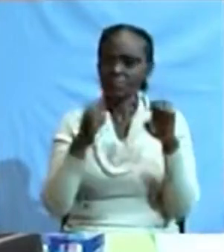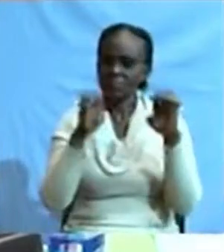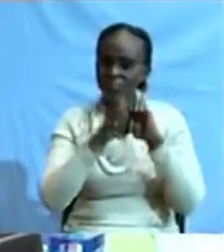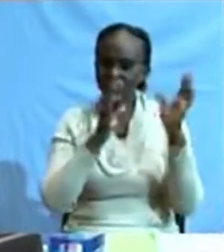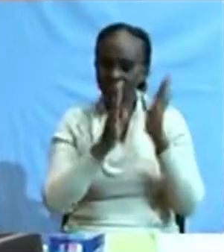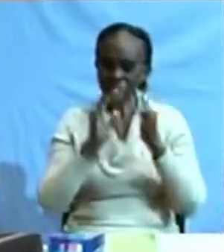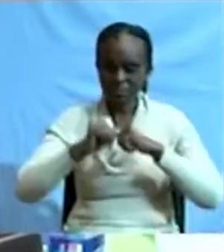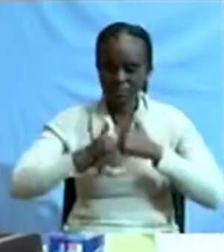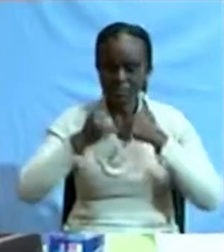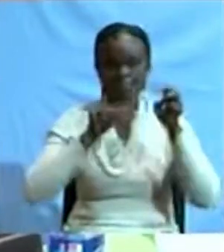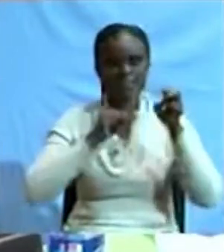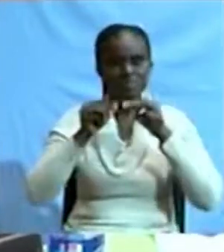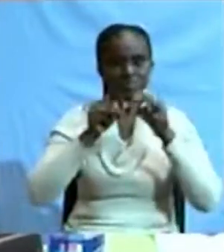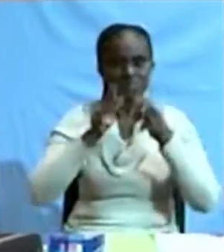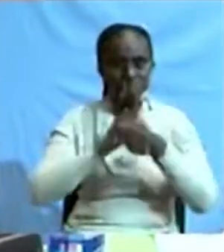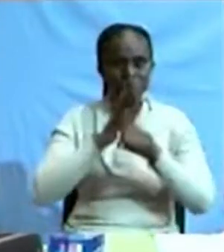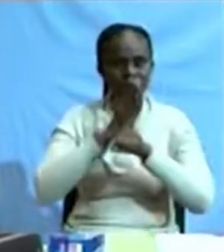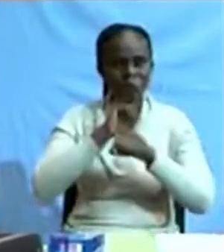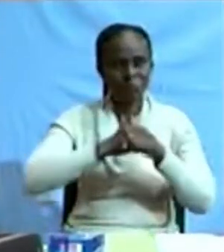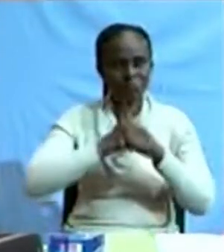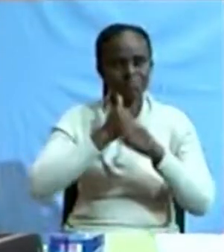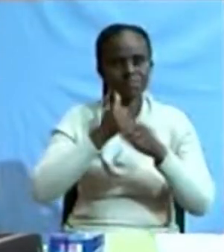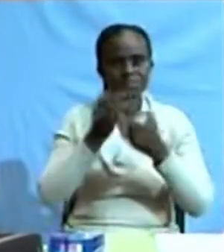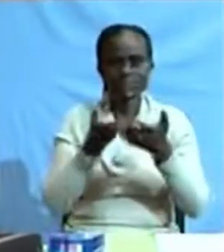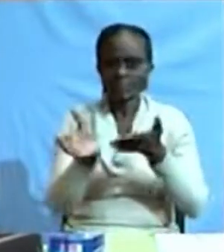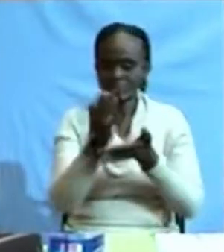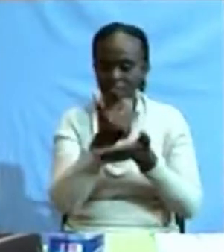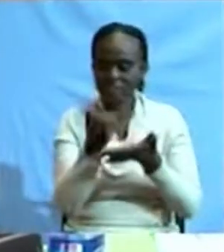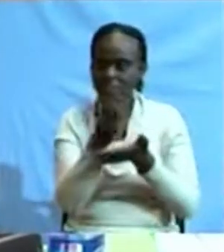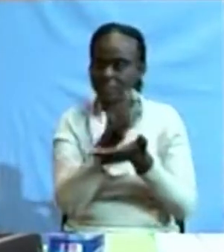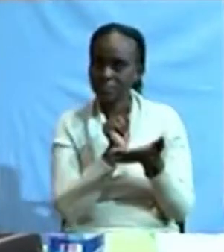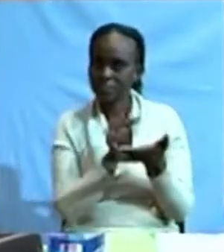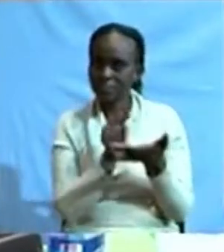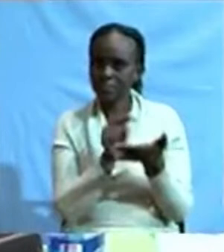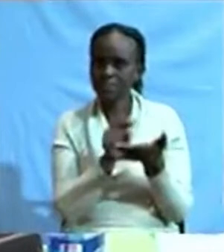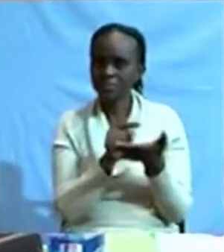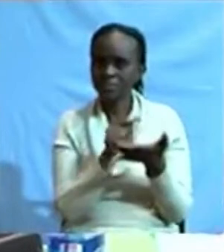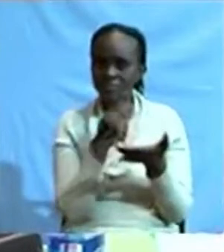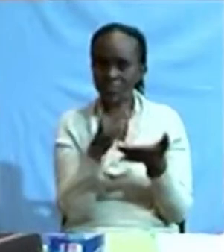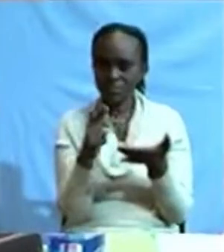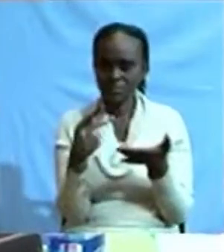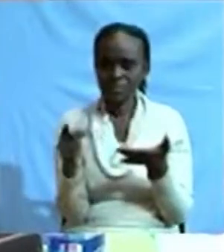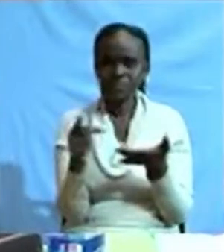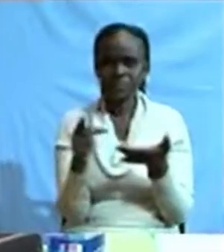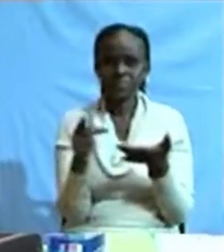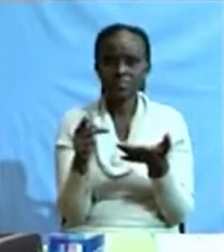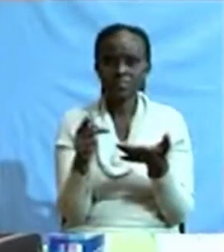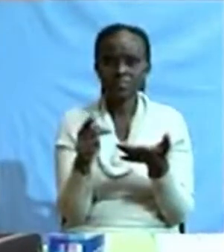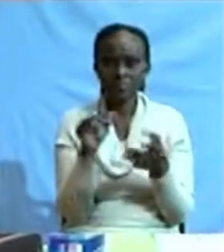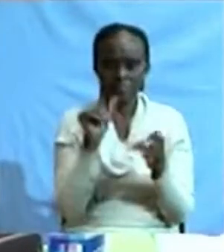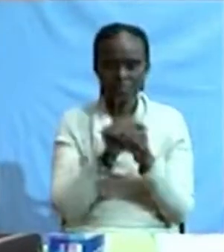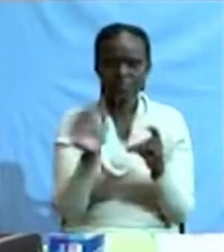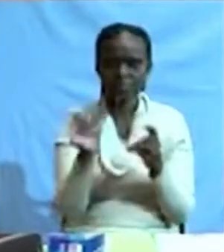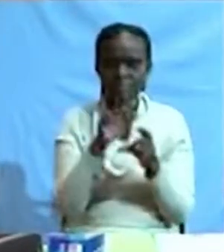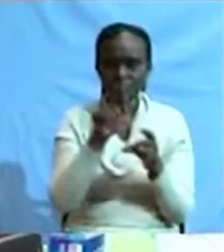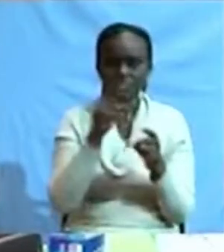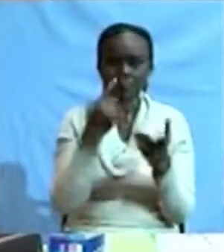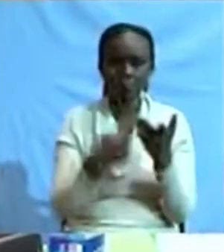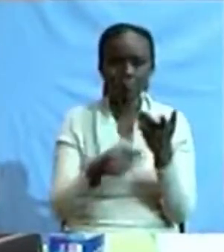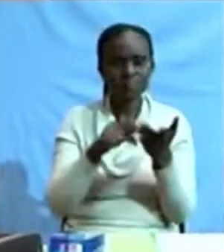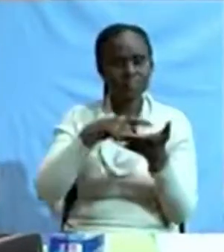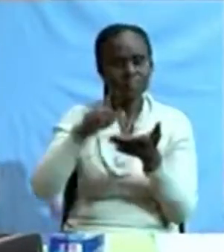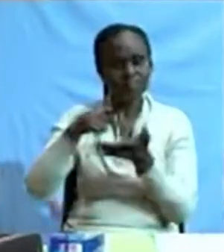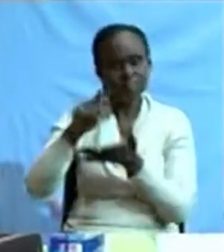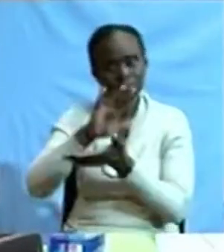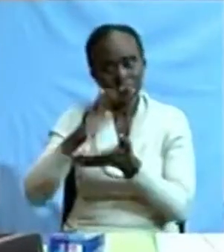planning as management, that once we collect property rates, part of it has to go to